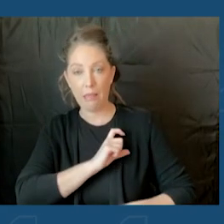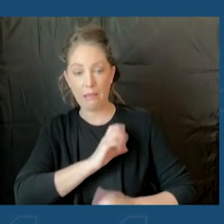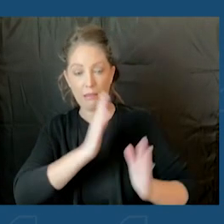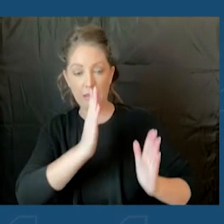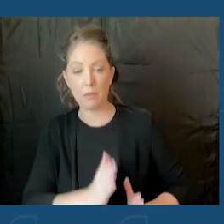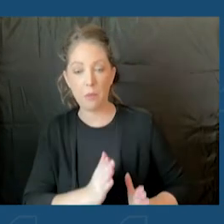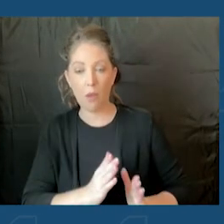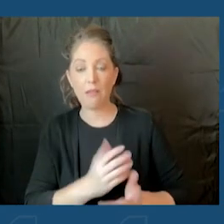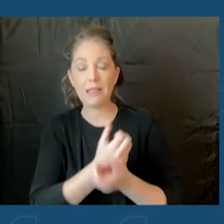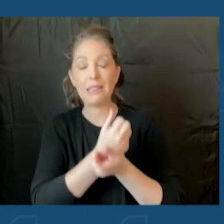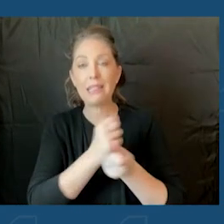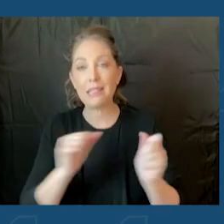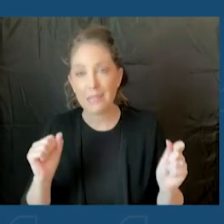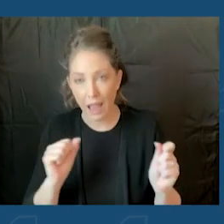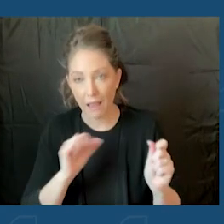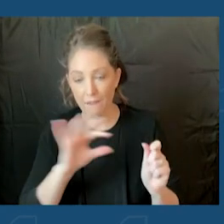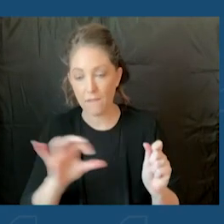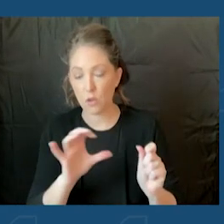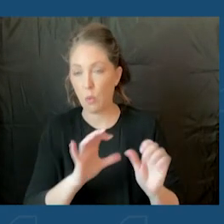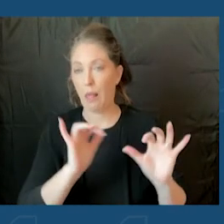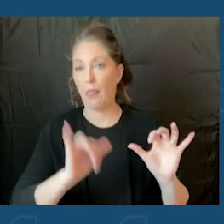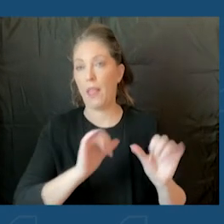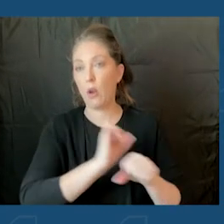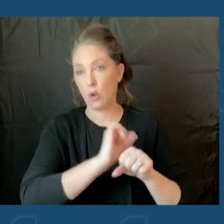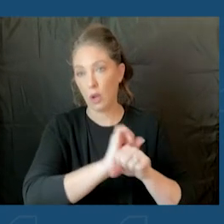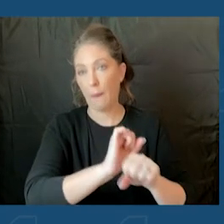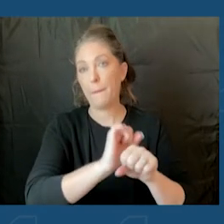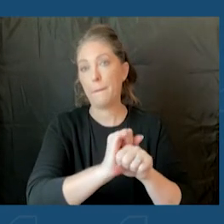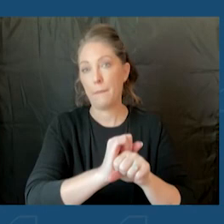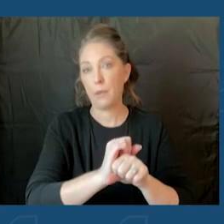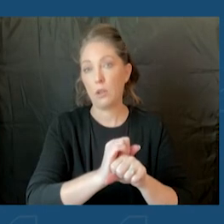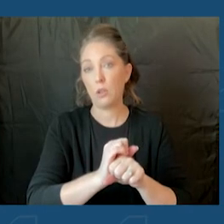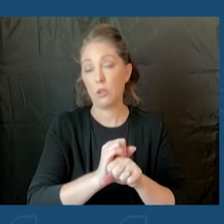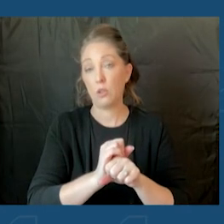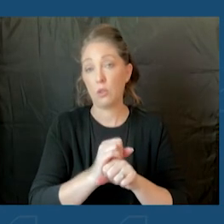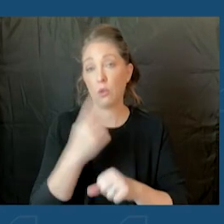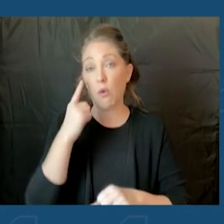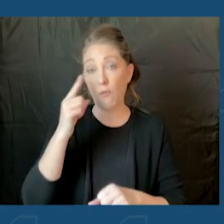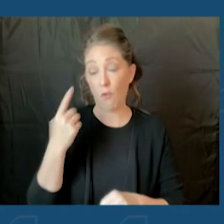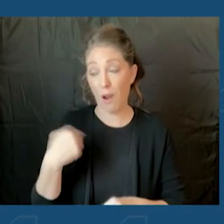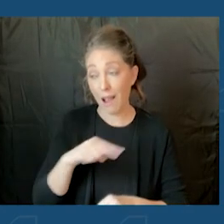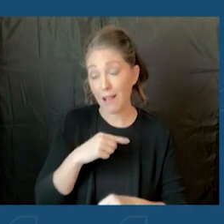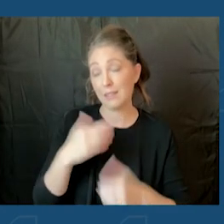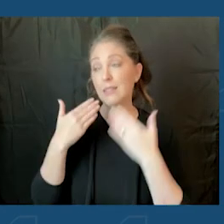day. So on behalf of the men and women in law enforcement, thank you for everything.